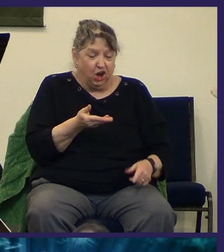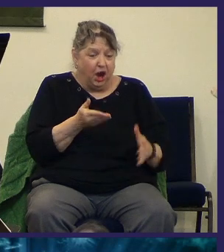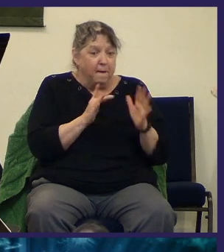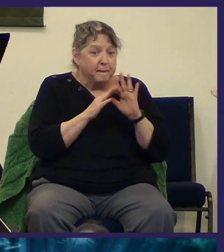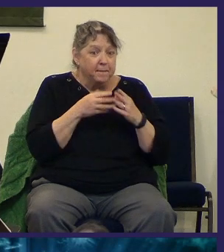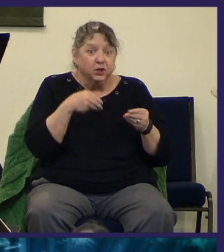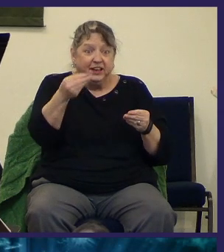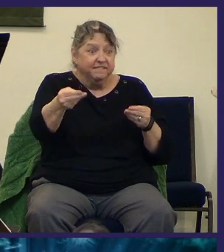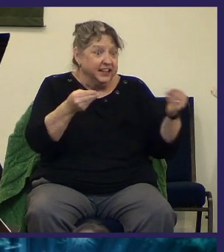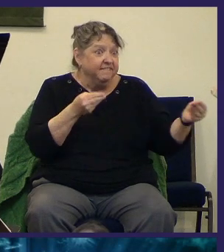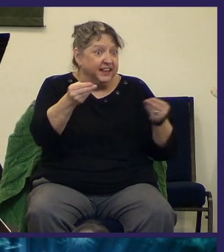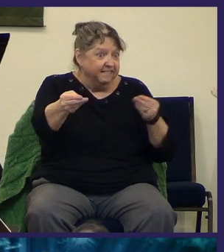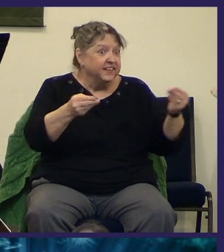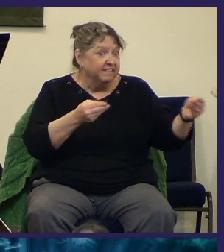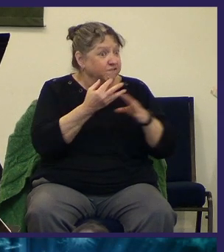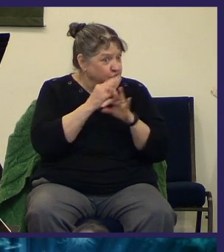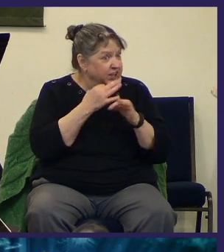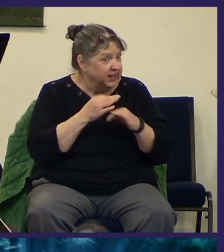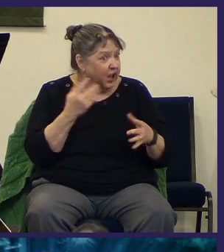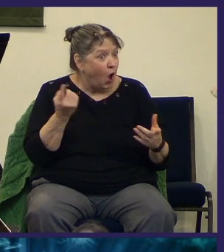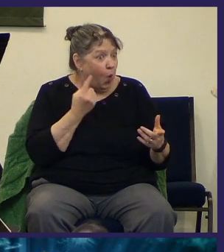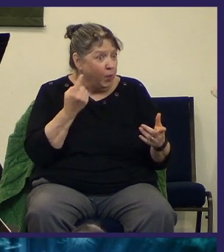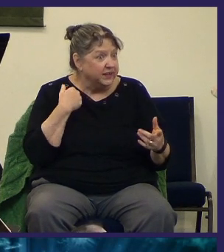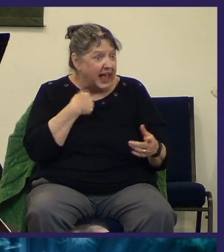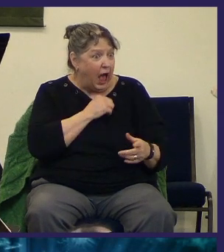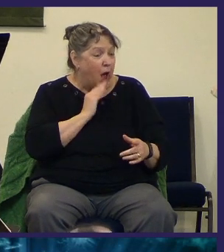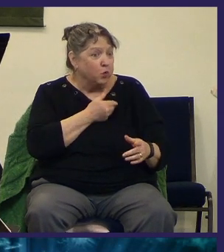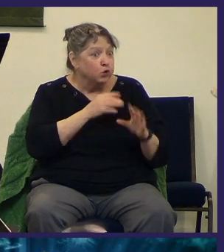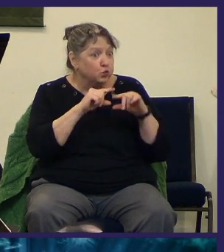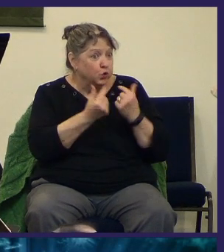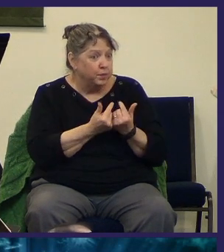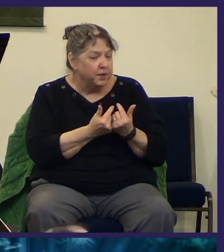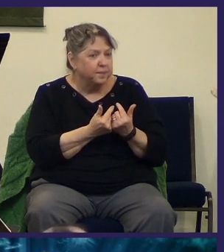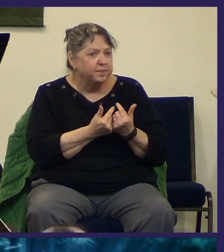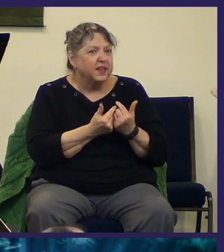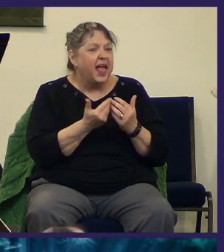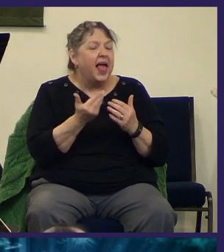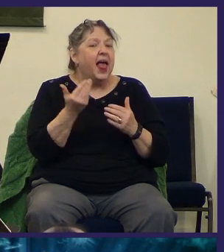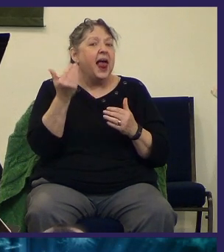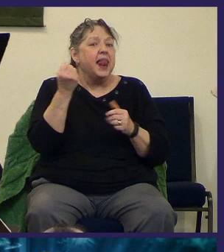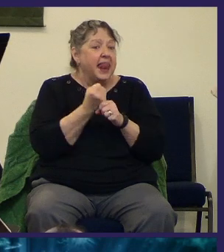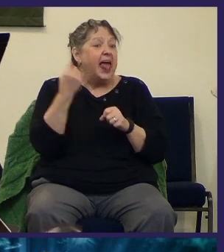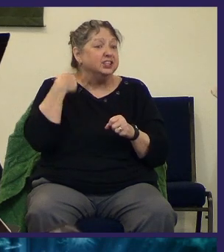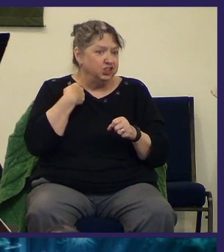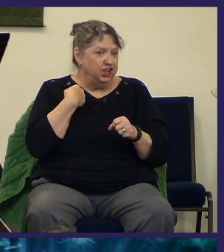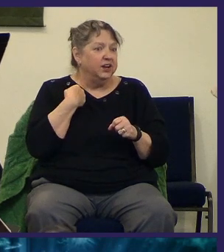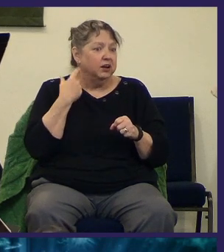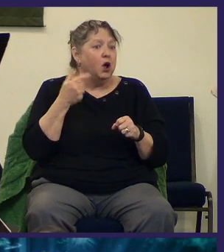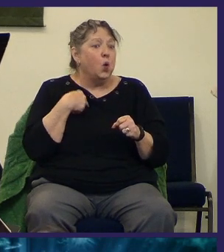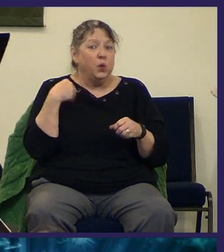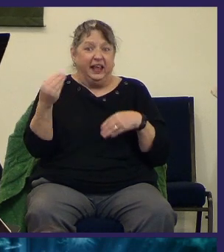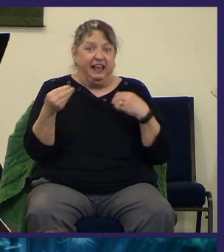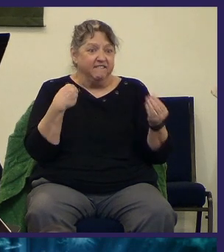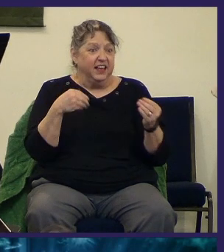hand out bibles last year we handed out over 4 600 new testaments